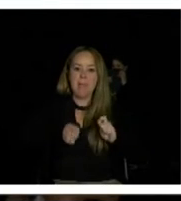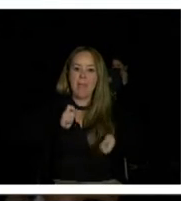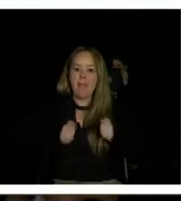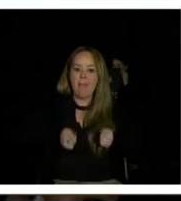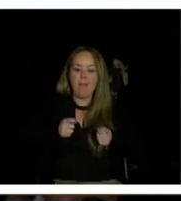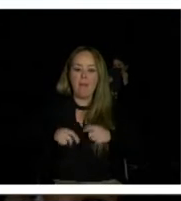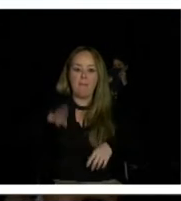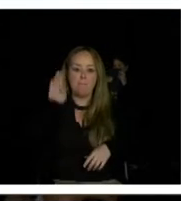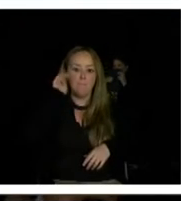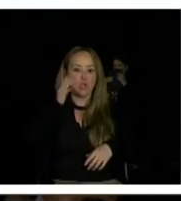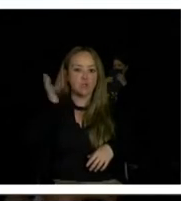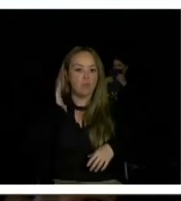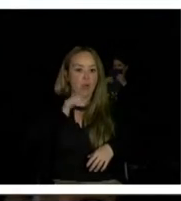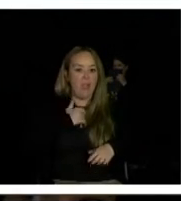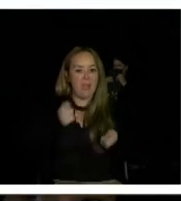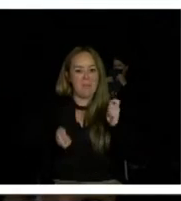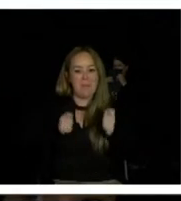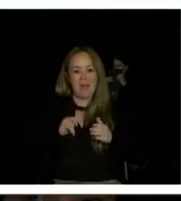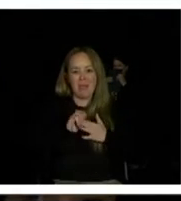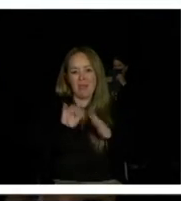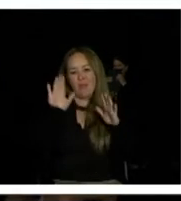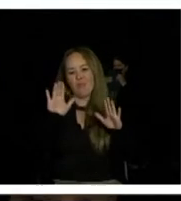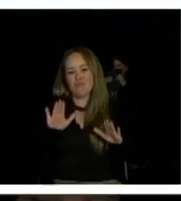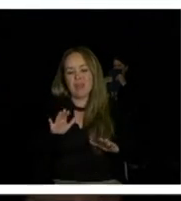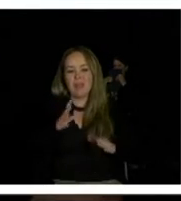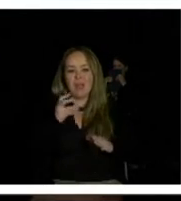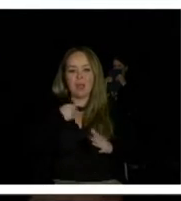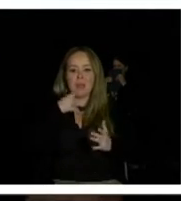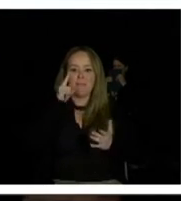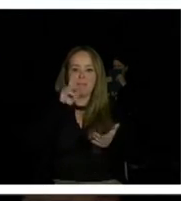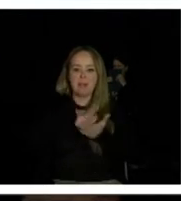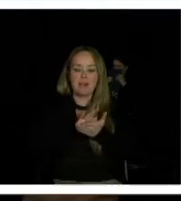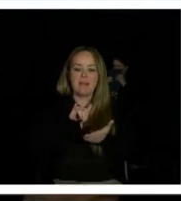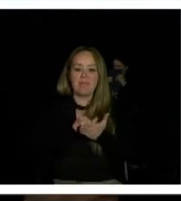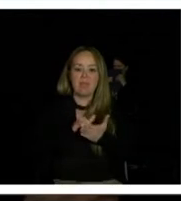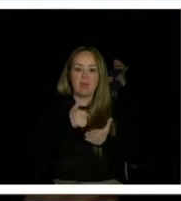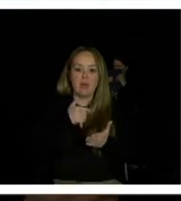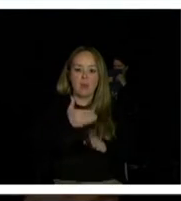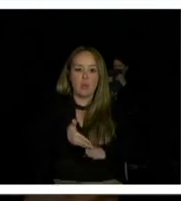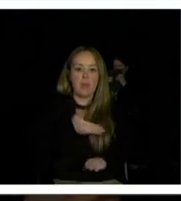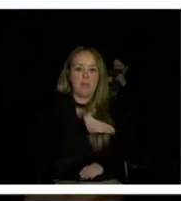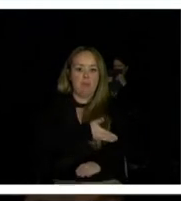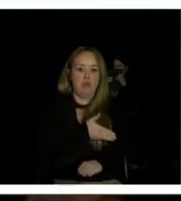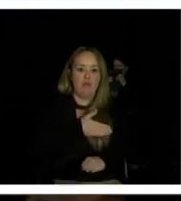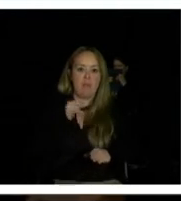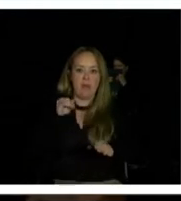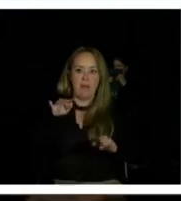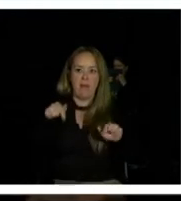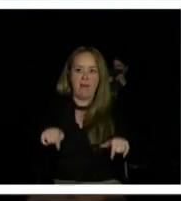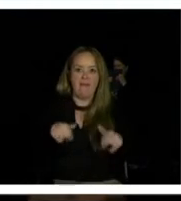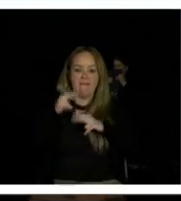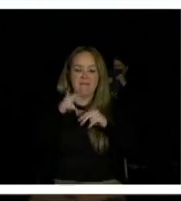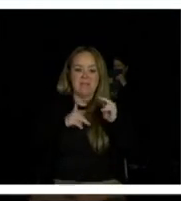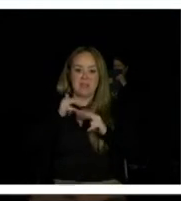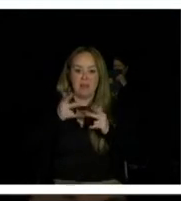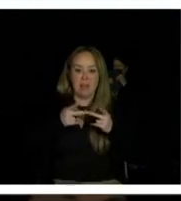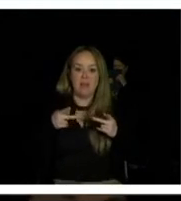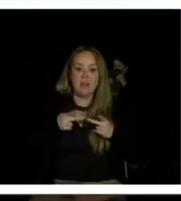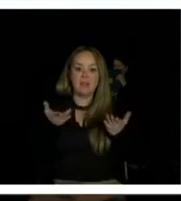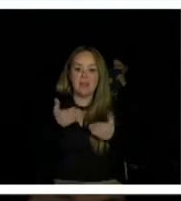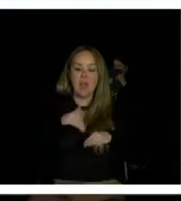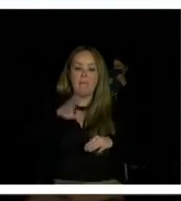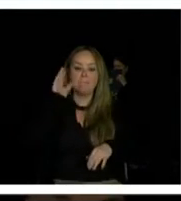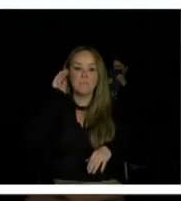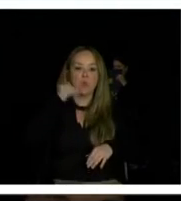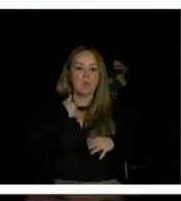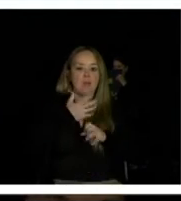used to have a marching band that was great, and I believe with the improvement of the facilities here at Burges, we got